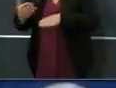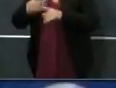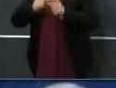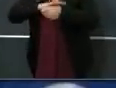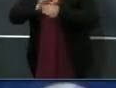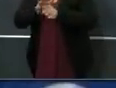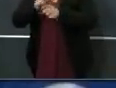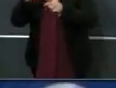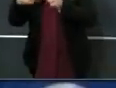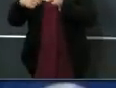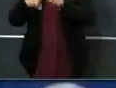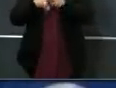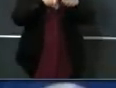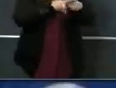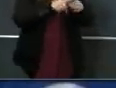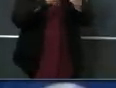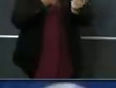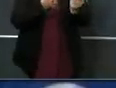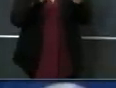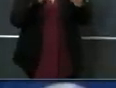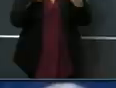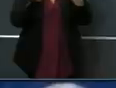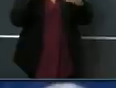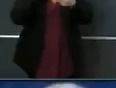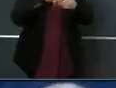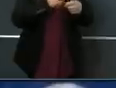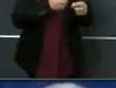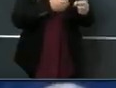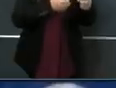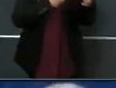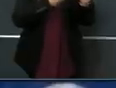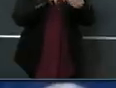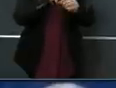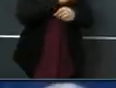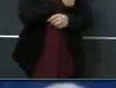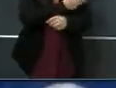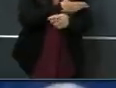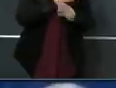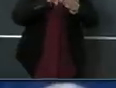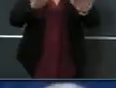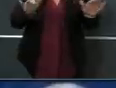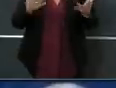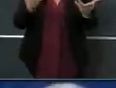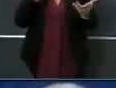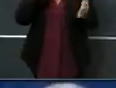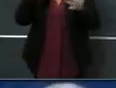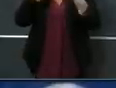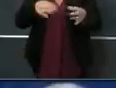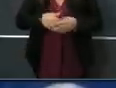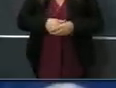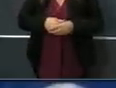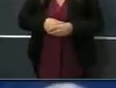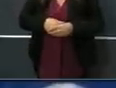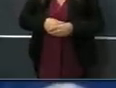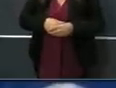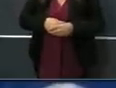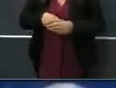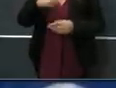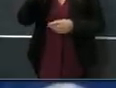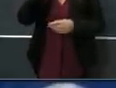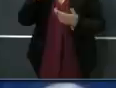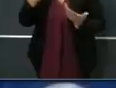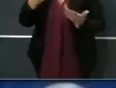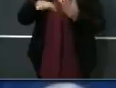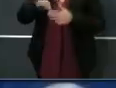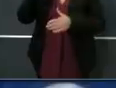ICUs, updates on a few other issues, and of course, happily answer any questions. We sadly lost 42